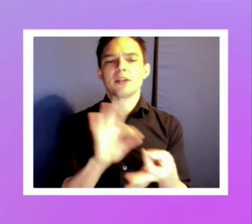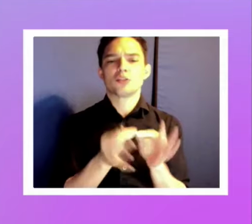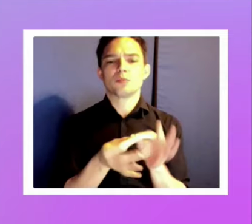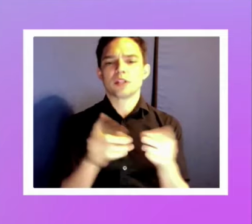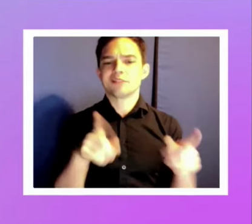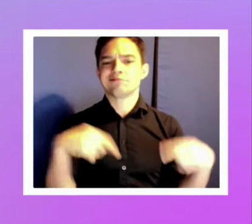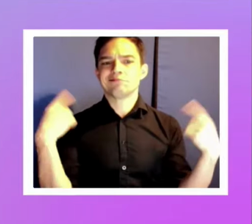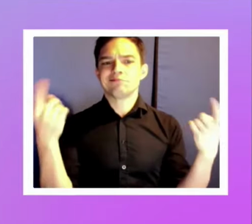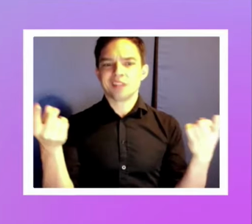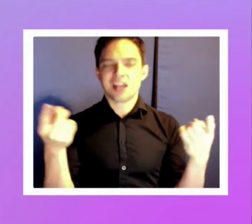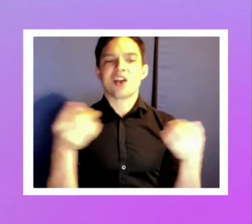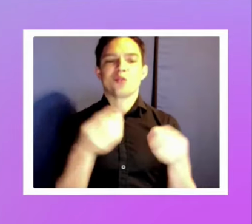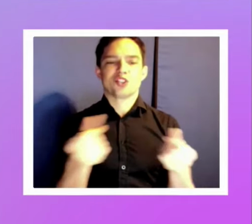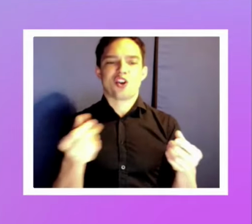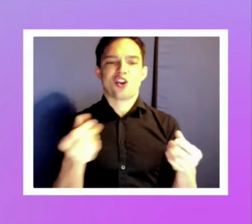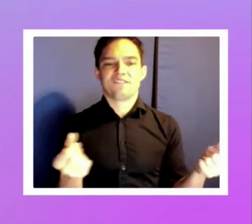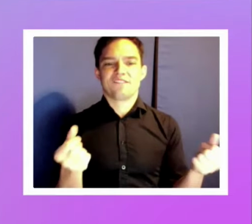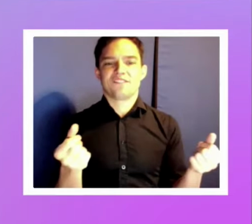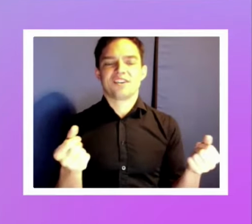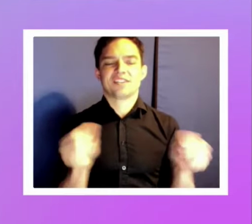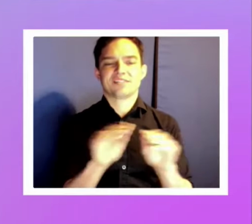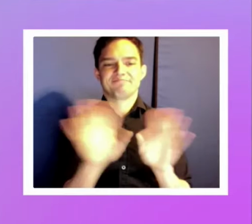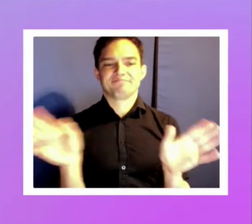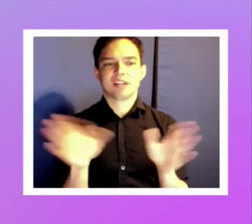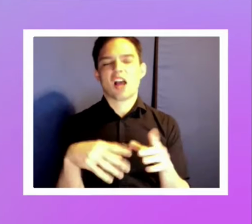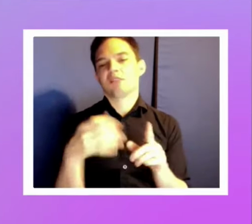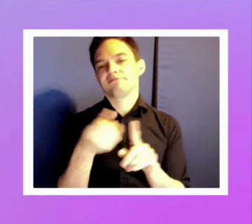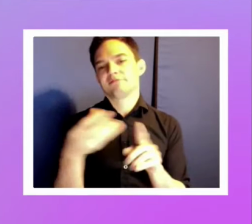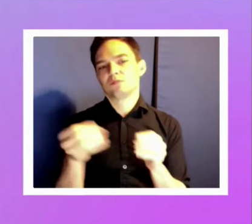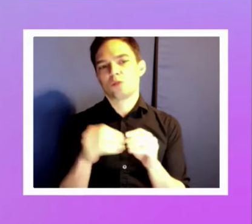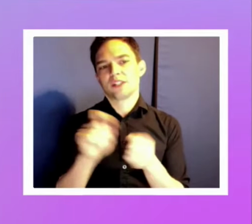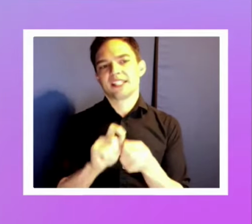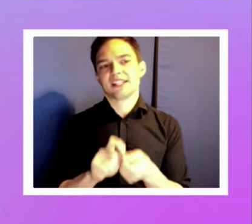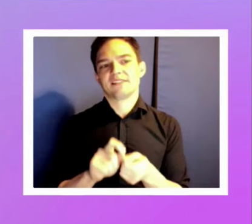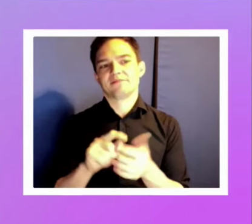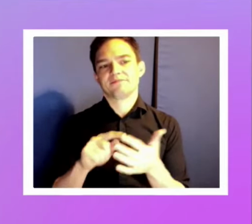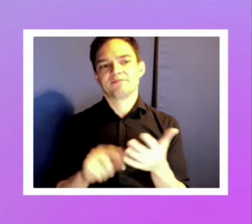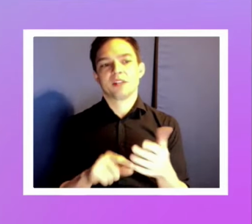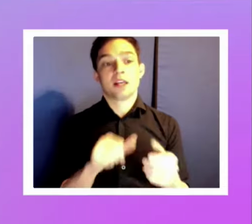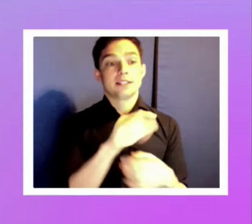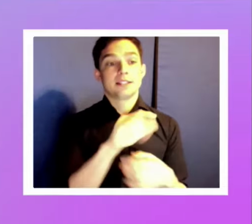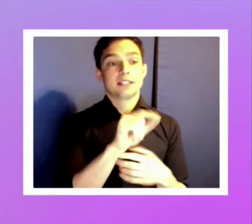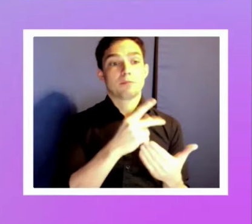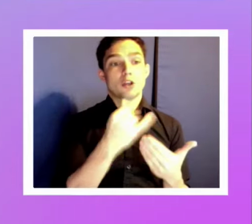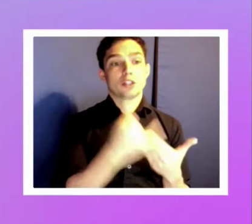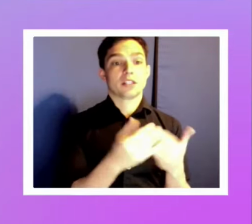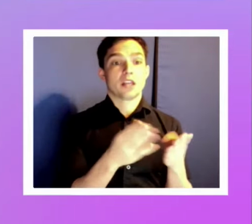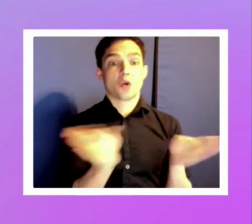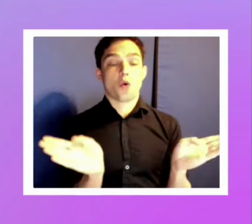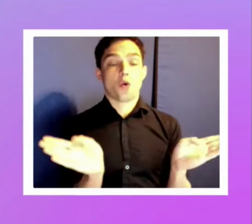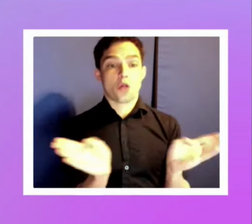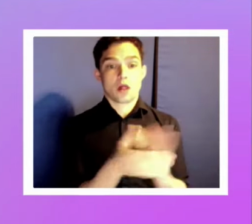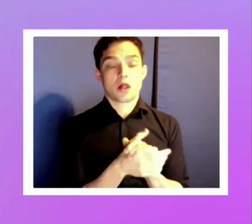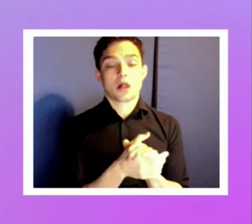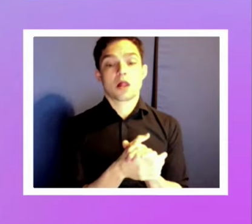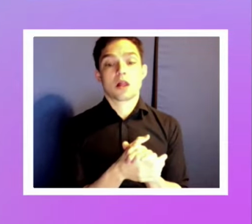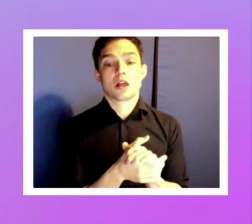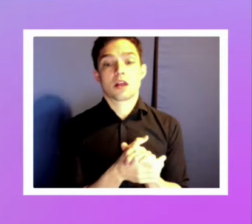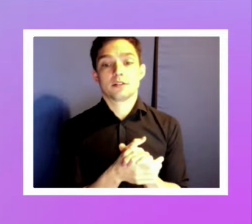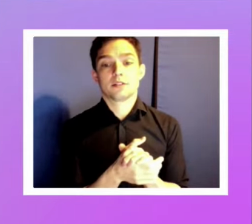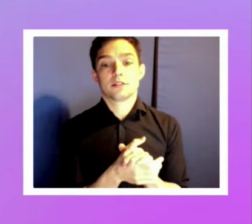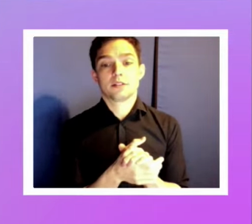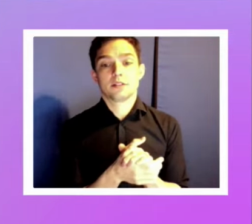differences. I'll go into that in a little bit more detail. So the ACT project as a whole, the